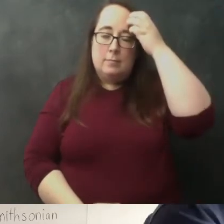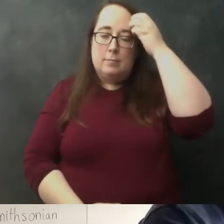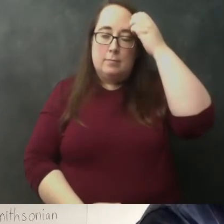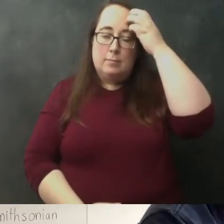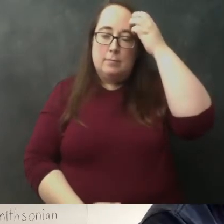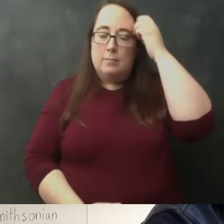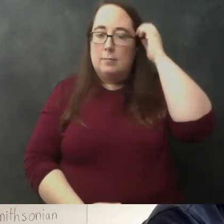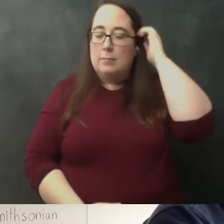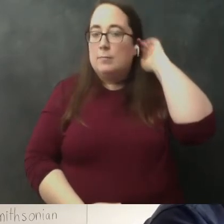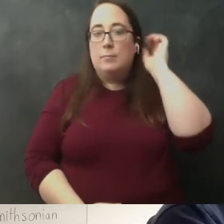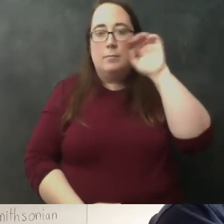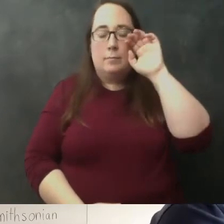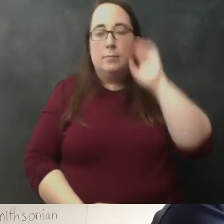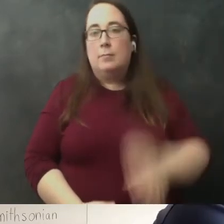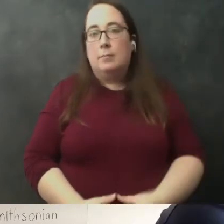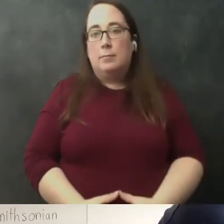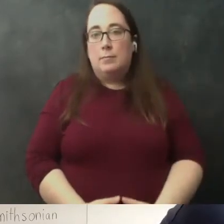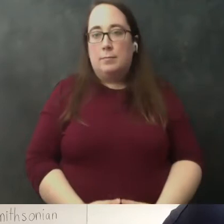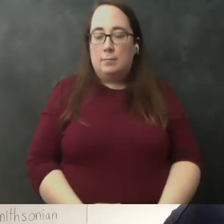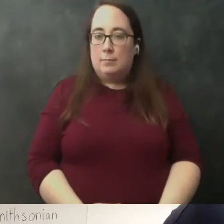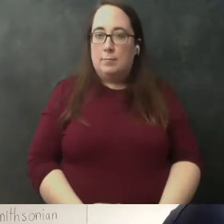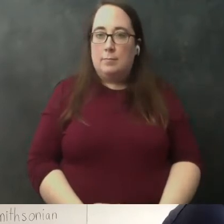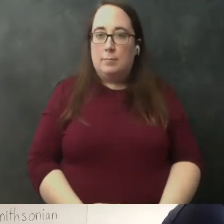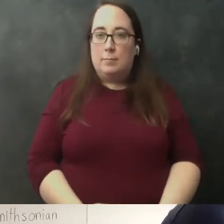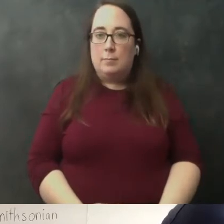All right. So go ahead and take